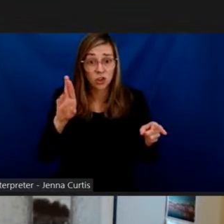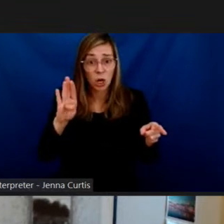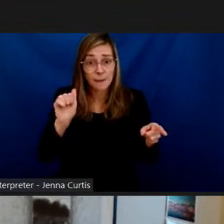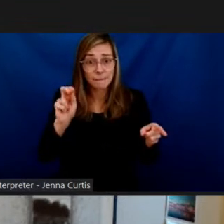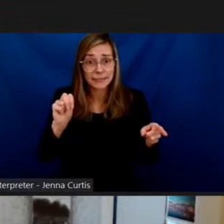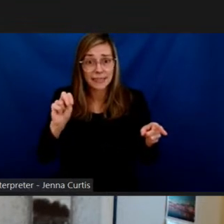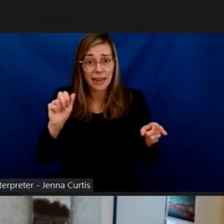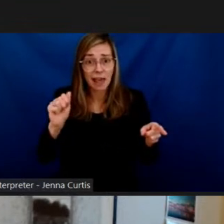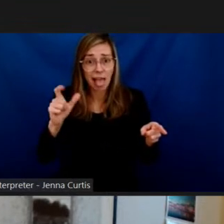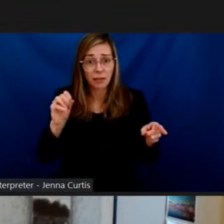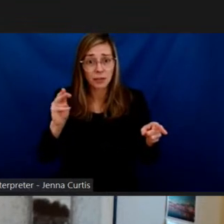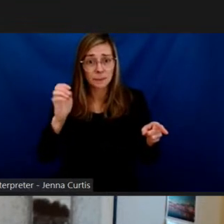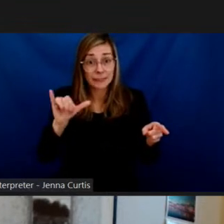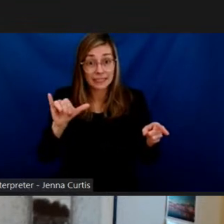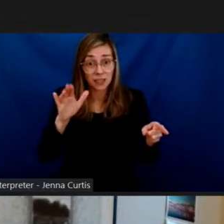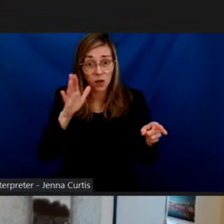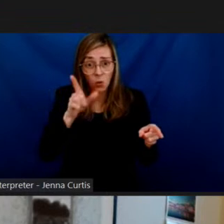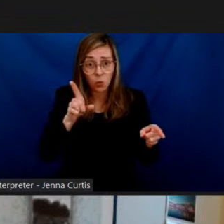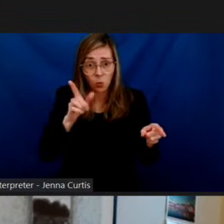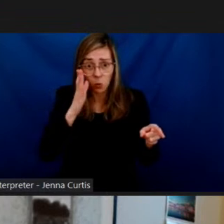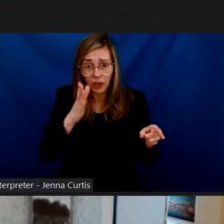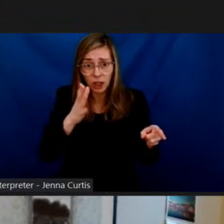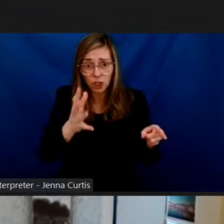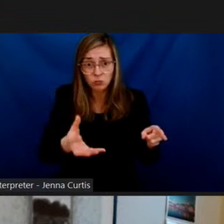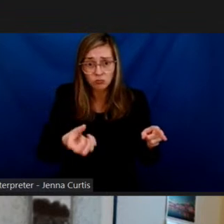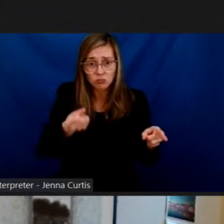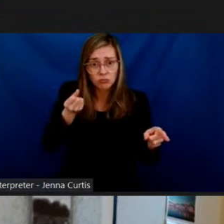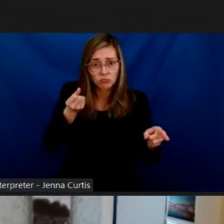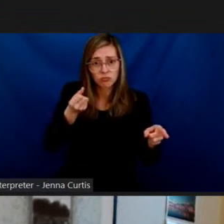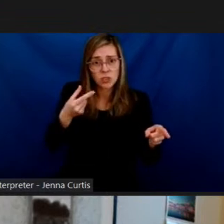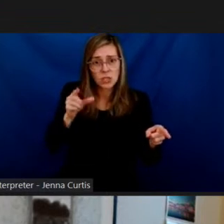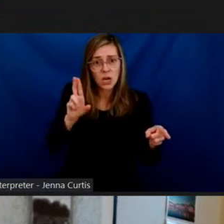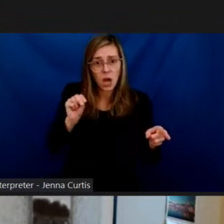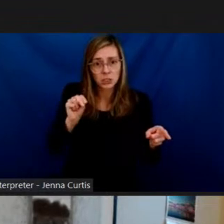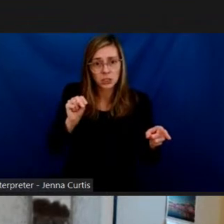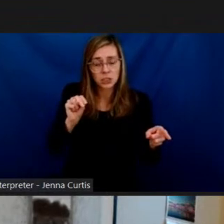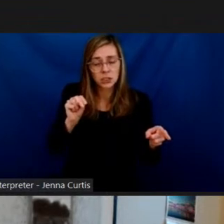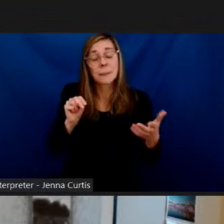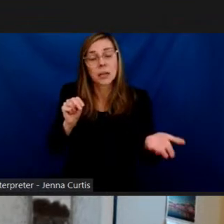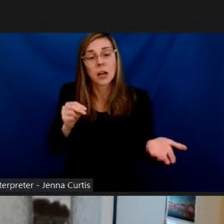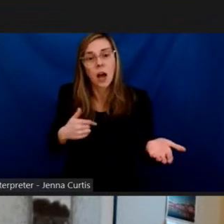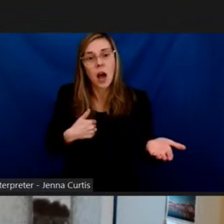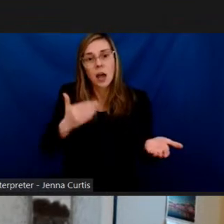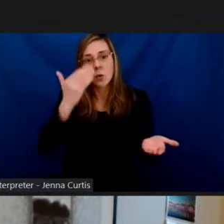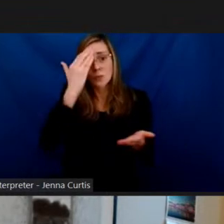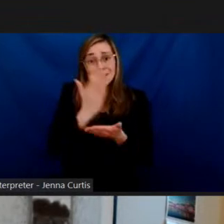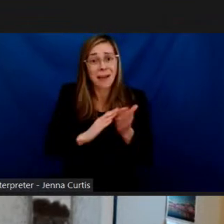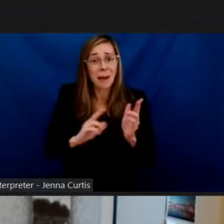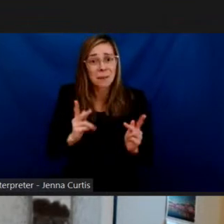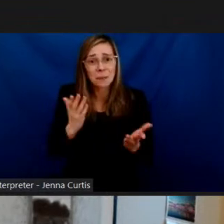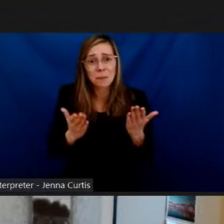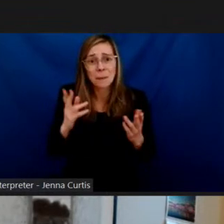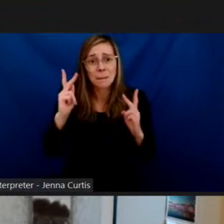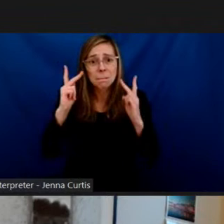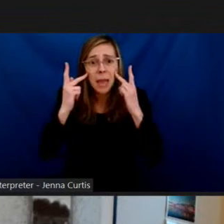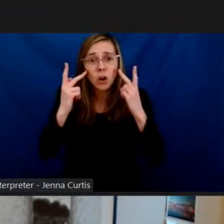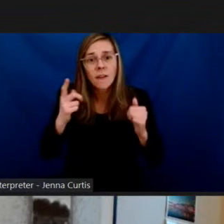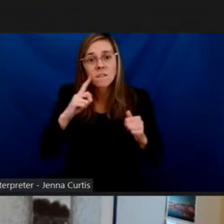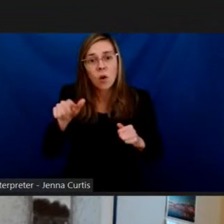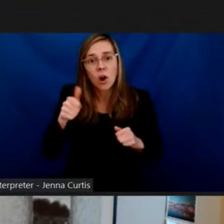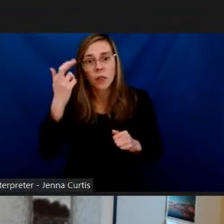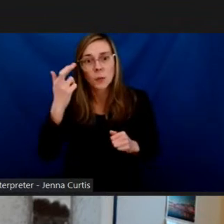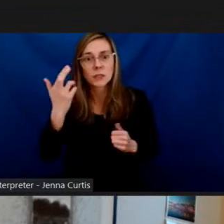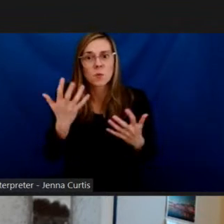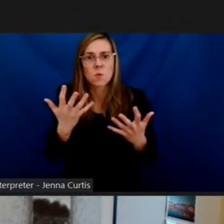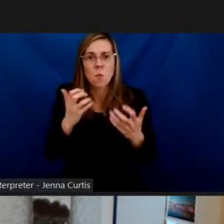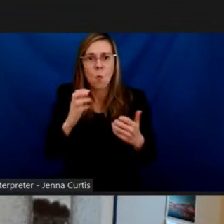uncomfortable? Like our neighborhood's reasonably safe. You don't need to have a gun to walk around a neighborhood, but some people there might be paranoid for various reasons, might want their gun